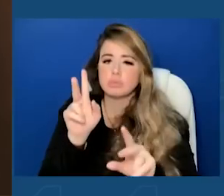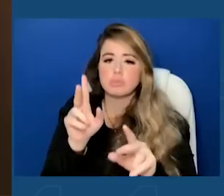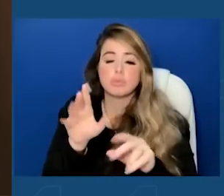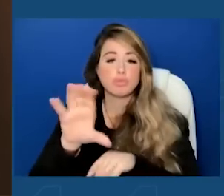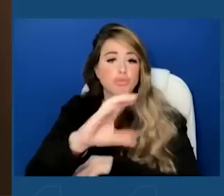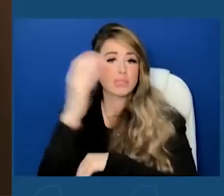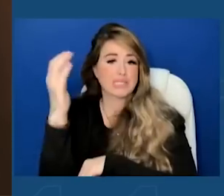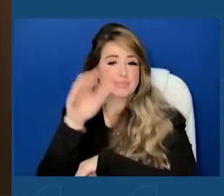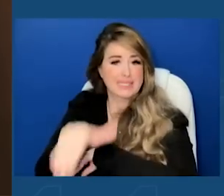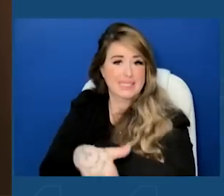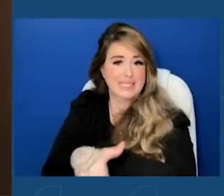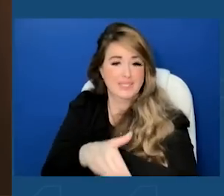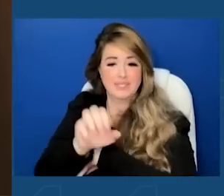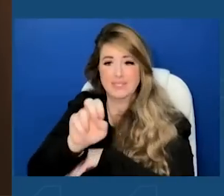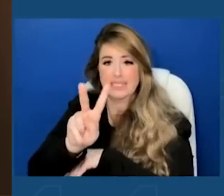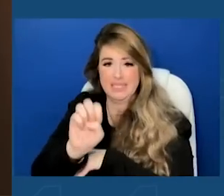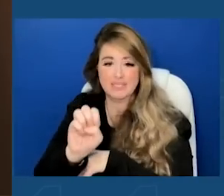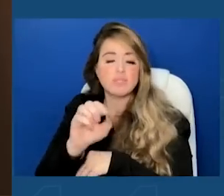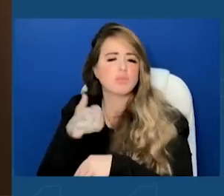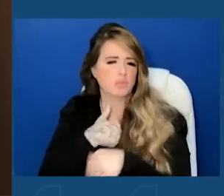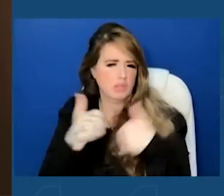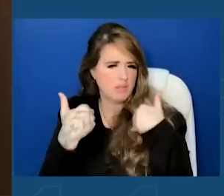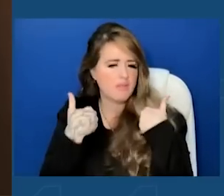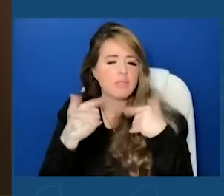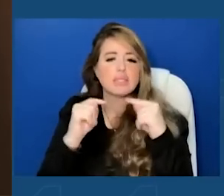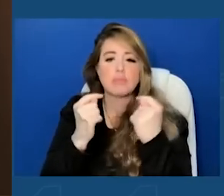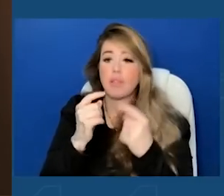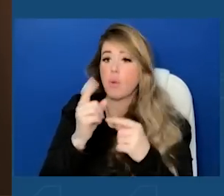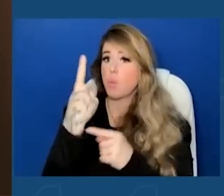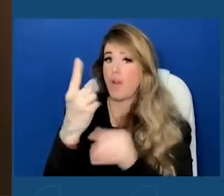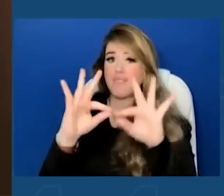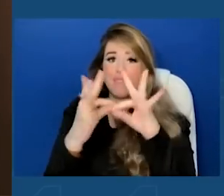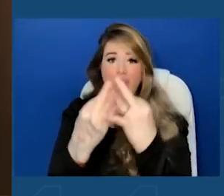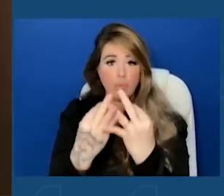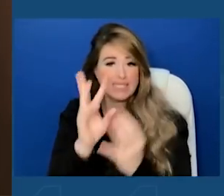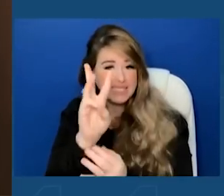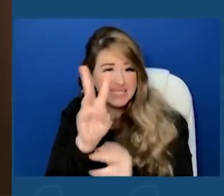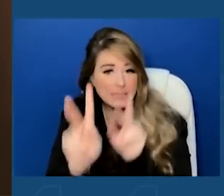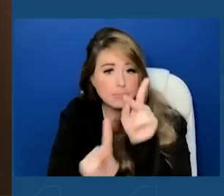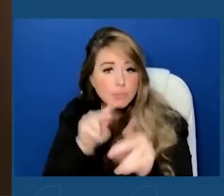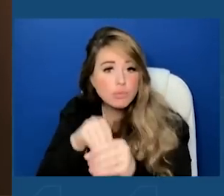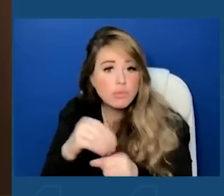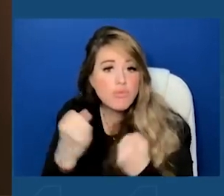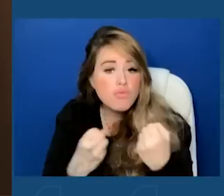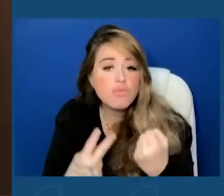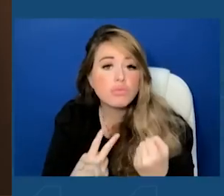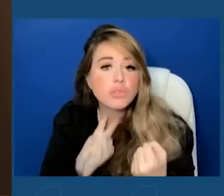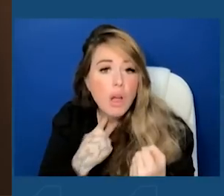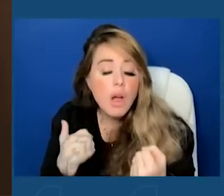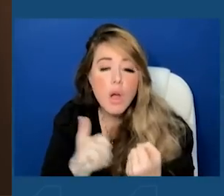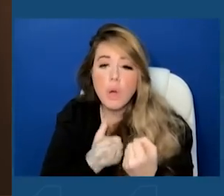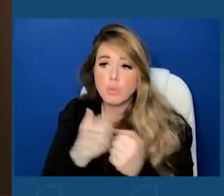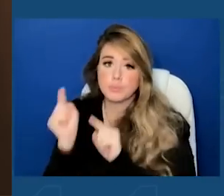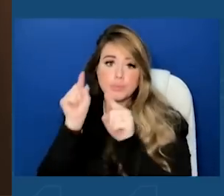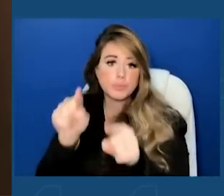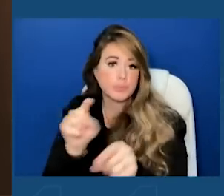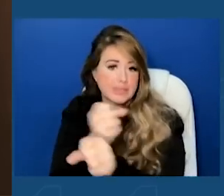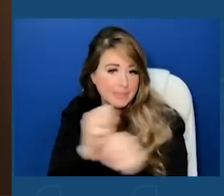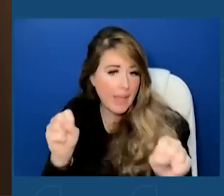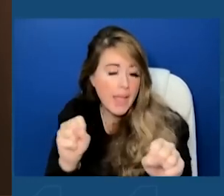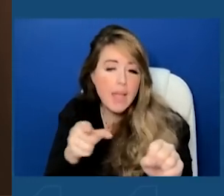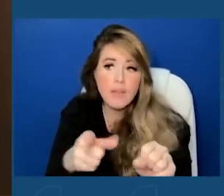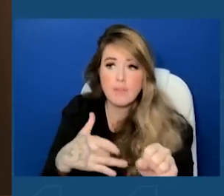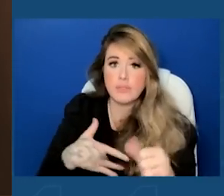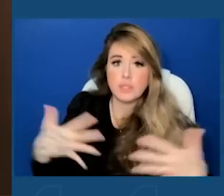by a plow team of family of six was rescued. It was a very frightening experience for all of them, and I'm so grateful that we had our